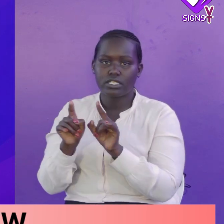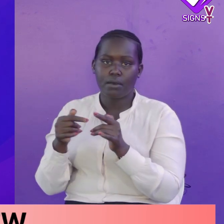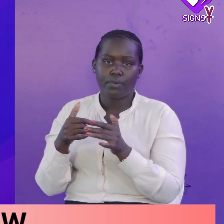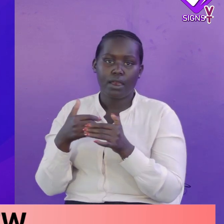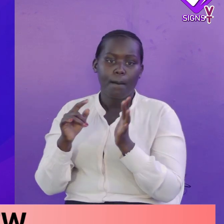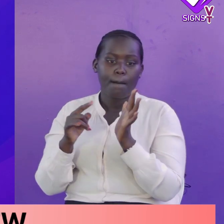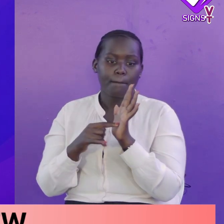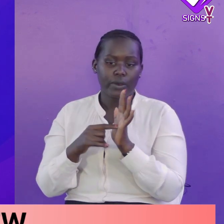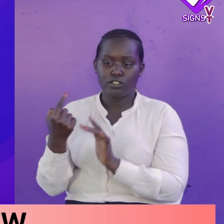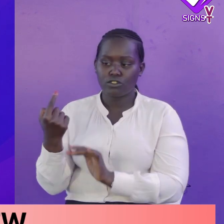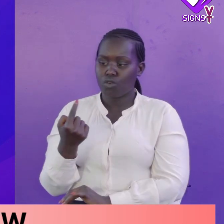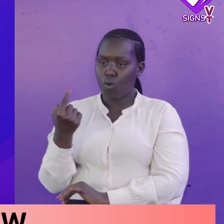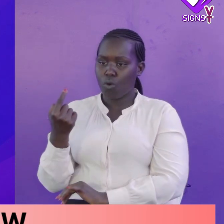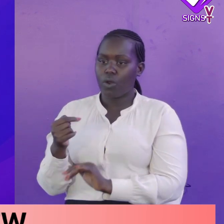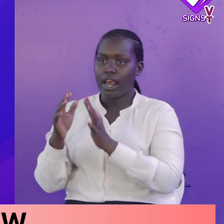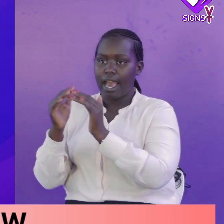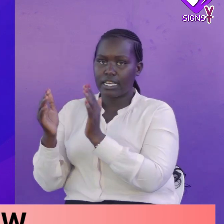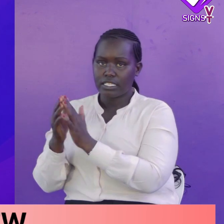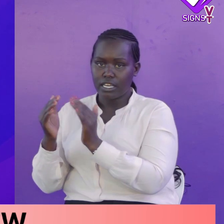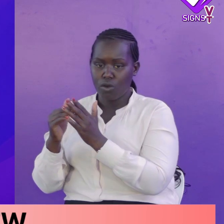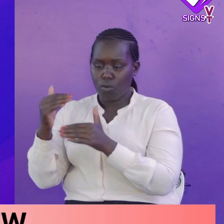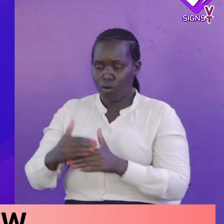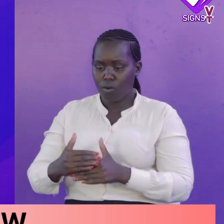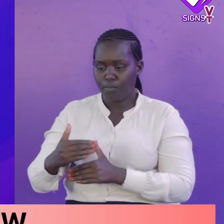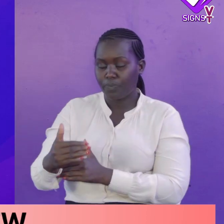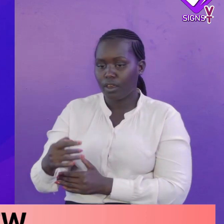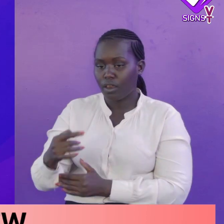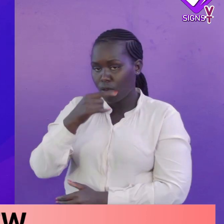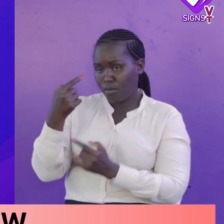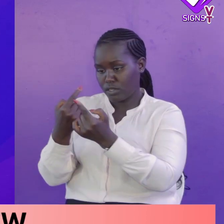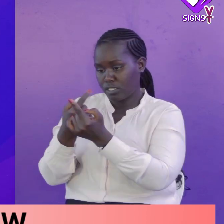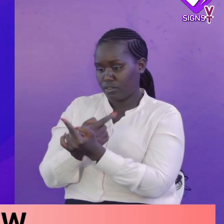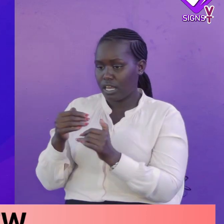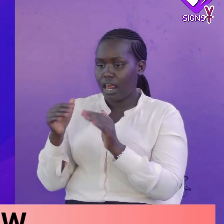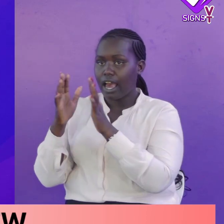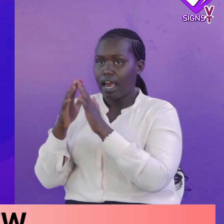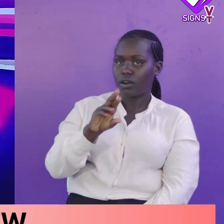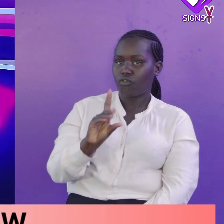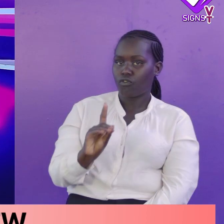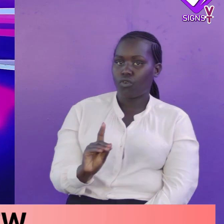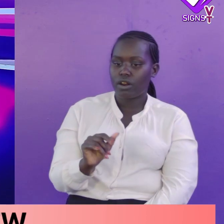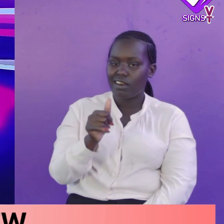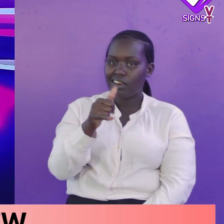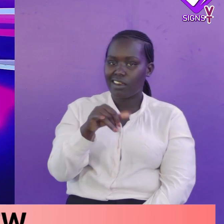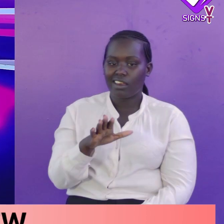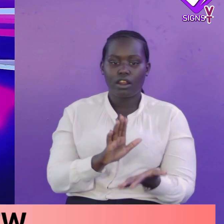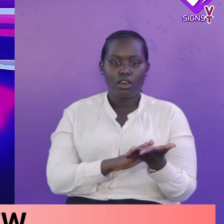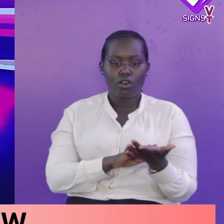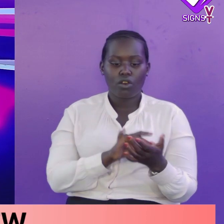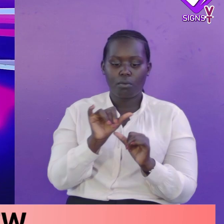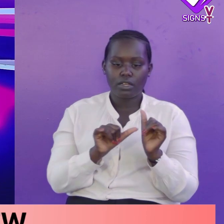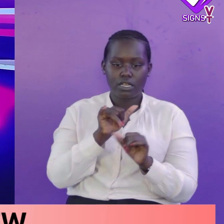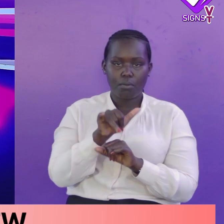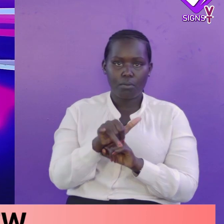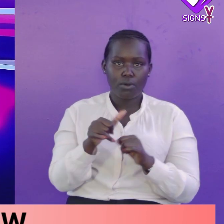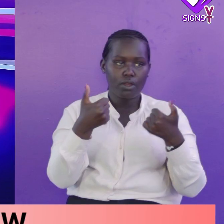Only Arsenal is ahead of them because of goal difference, because Arsenal has been scoring a lot of goals. Any comment about that